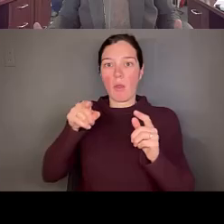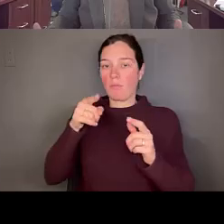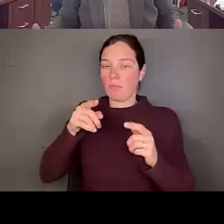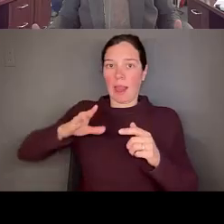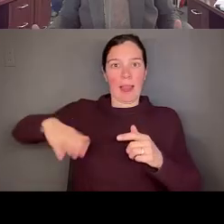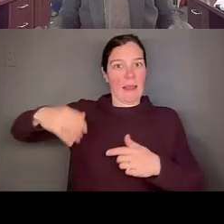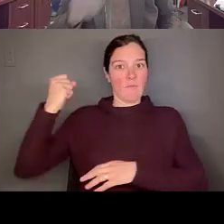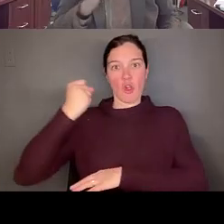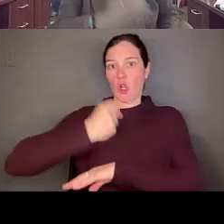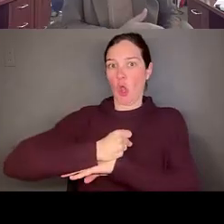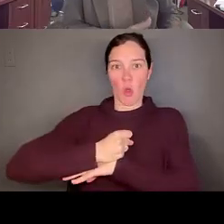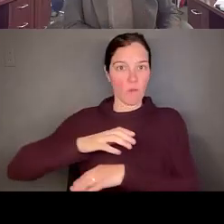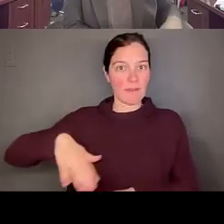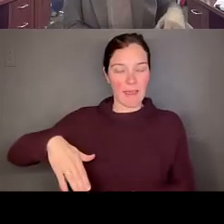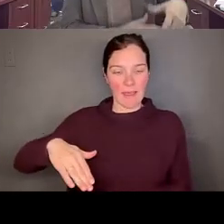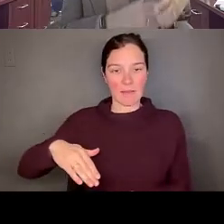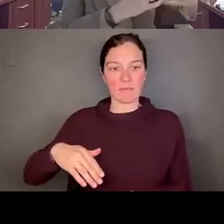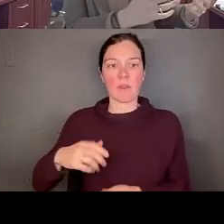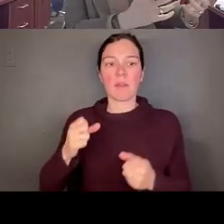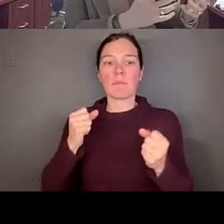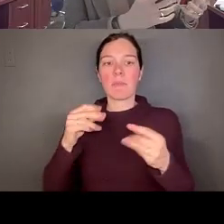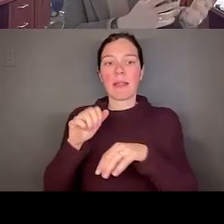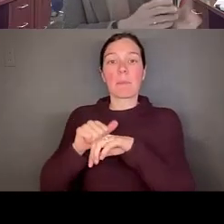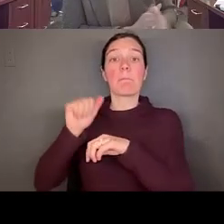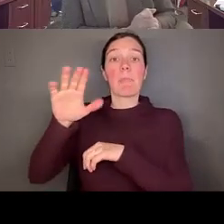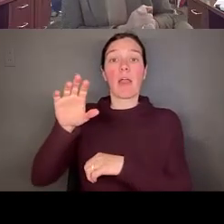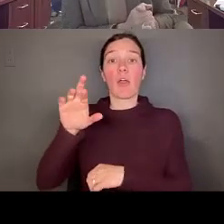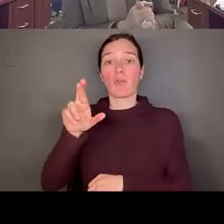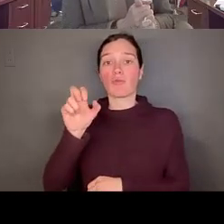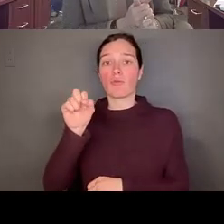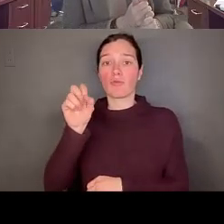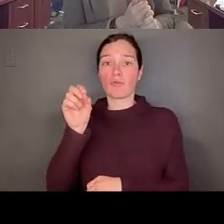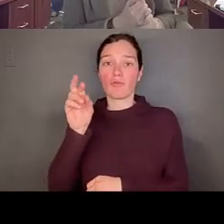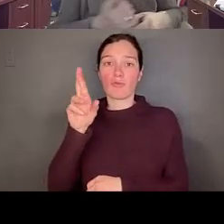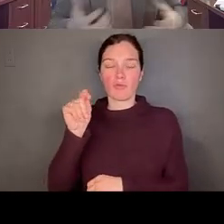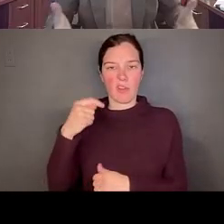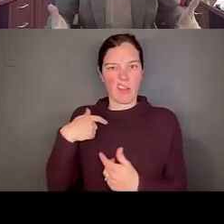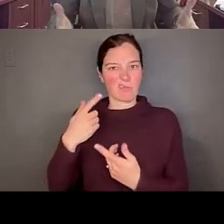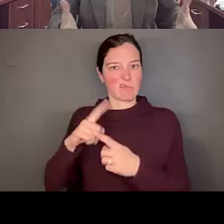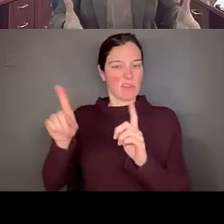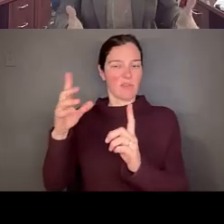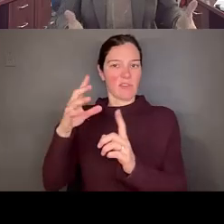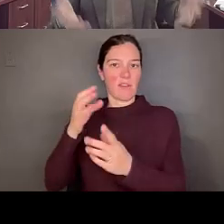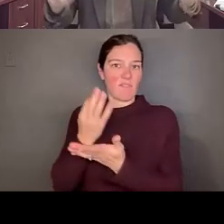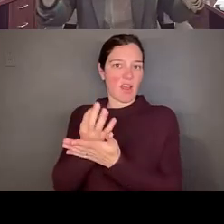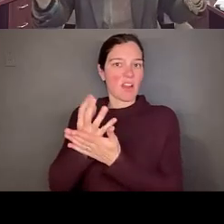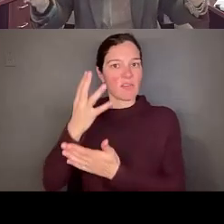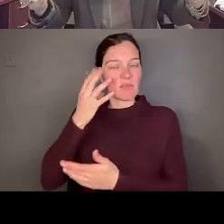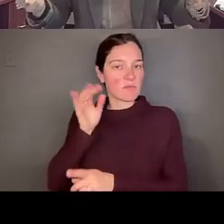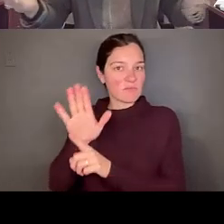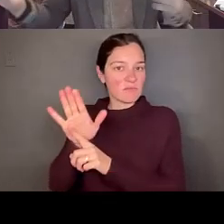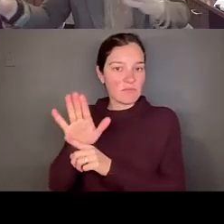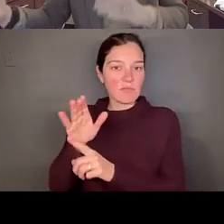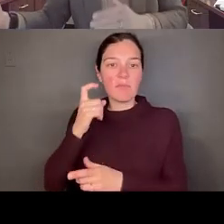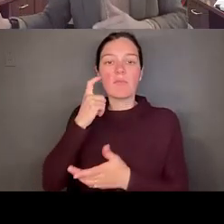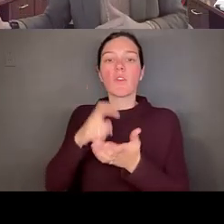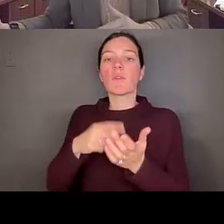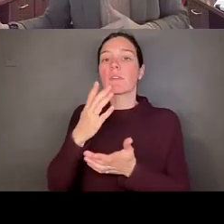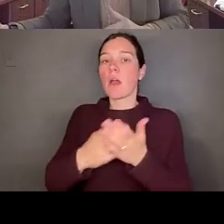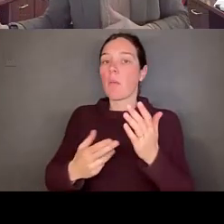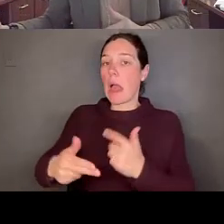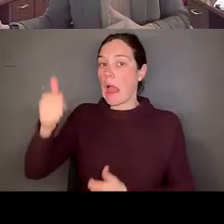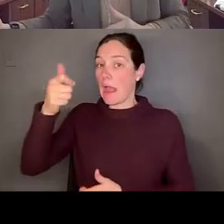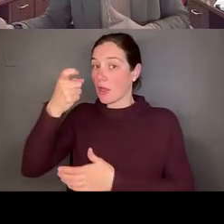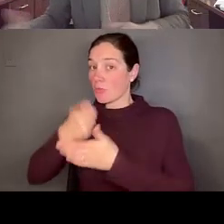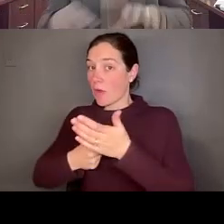that's a record that we continue. Many mountain resorts are very different financial experience. And you'll see some of the higher prices, but not